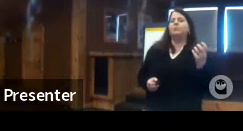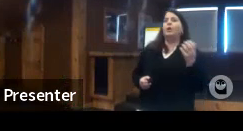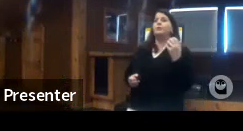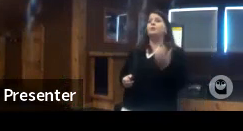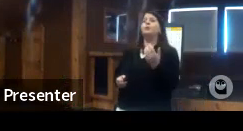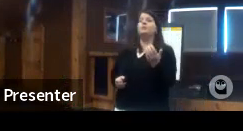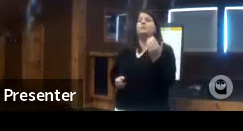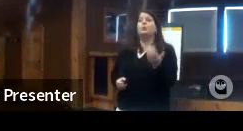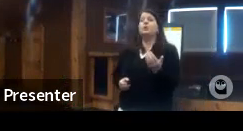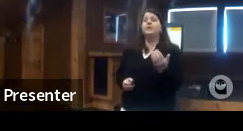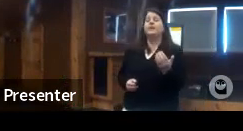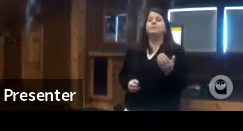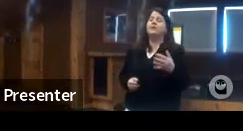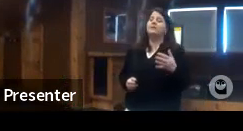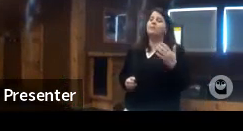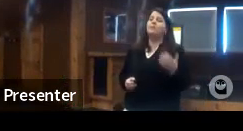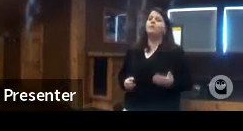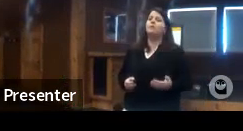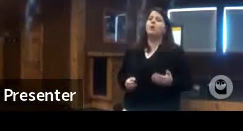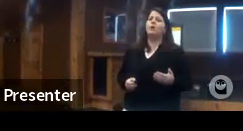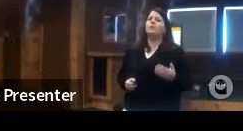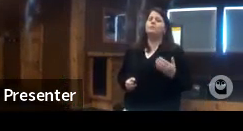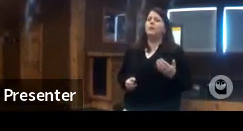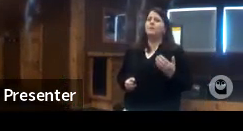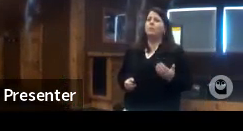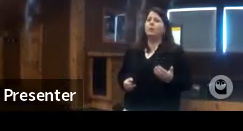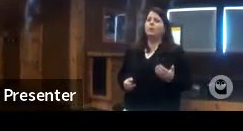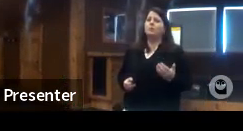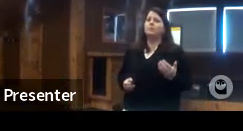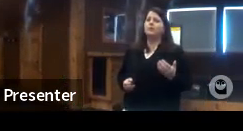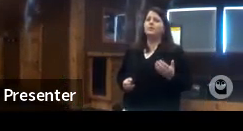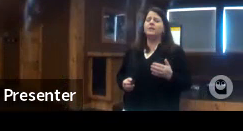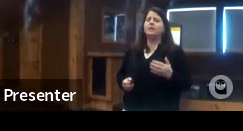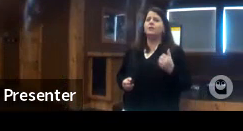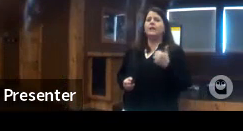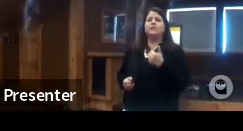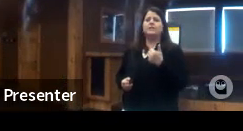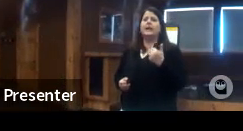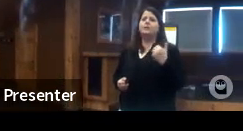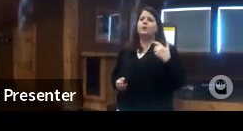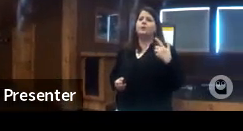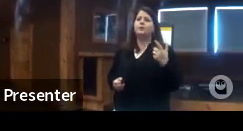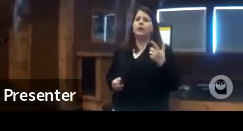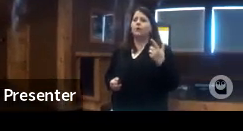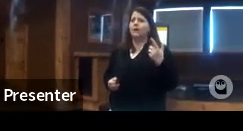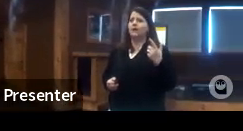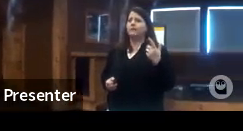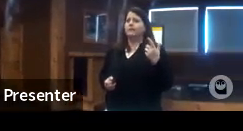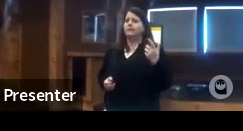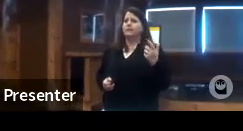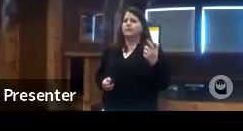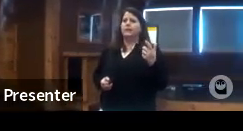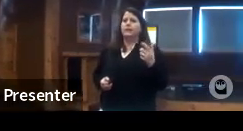guess, applicable, although you could be supportive in this, because how many of you are maybe the one or only person in your agency and or in your